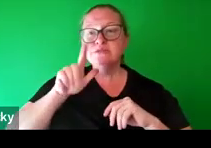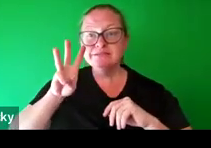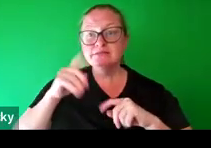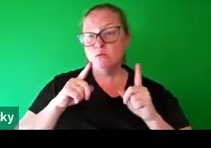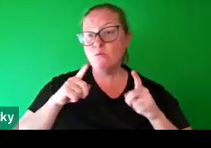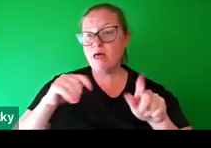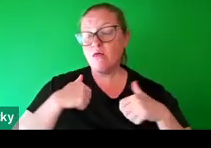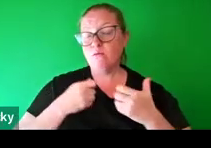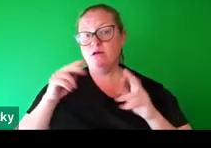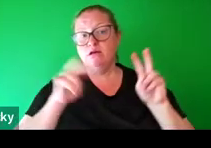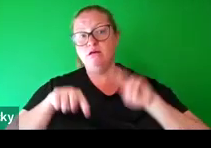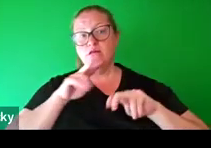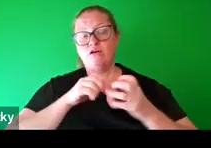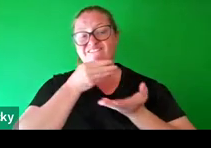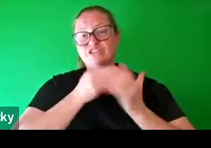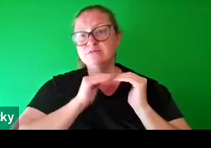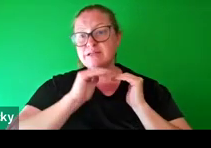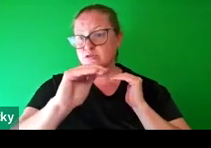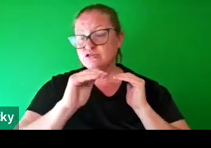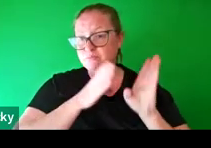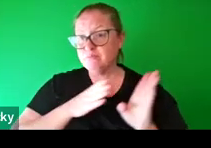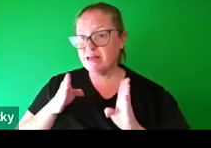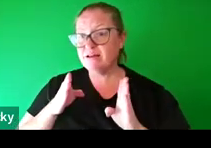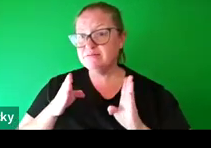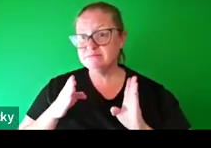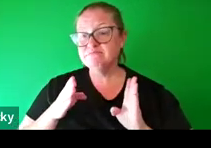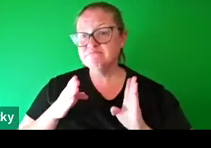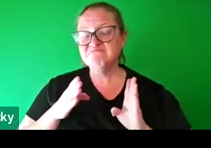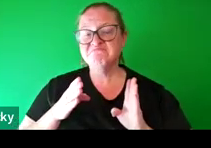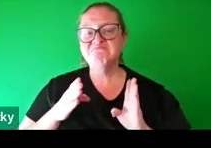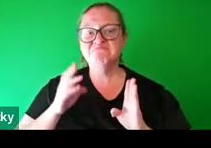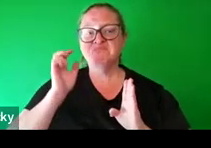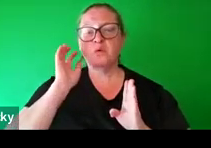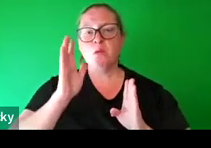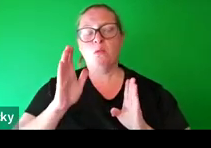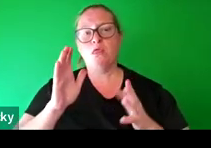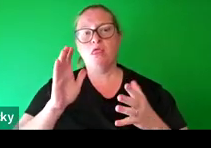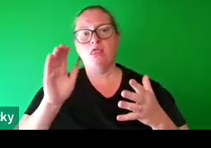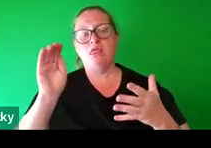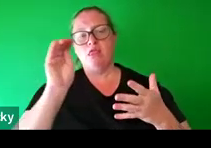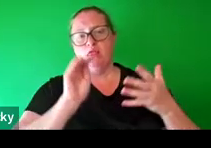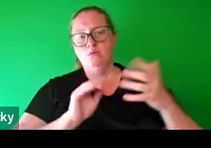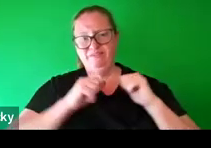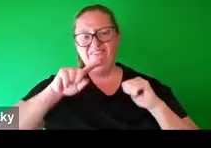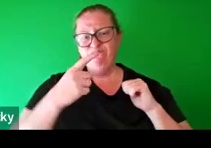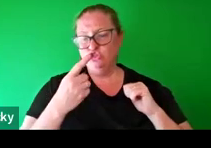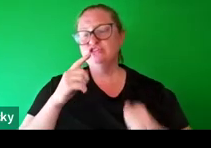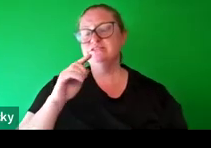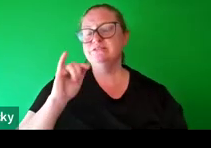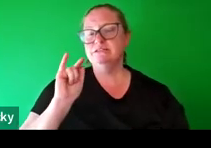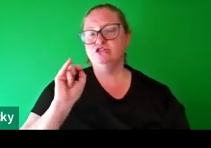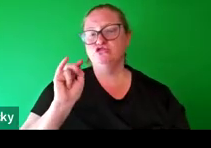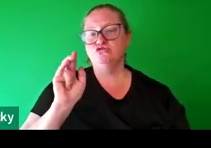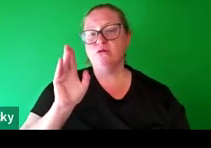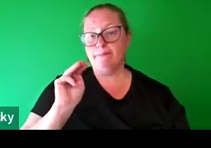our fiscal stabilization plan, that will be kind of coming together, compiling with the first interim. You will see